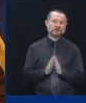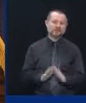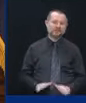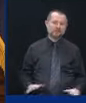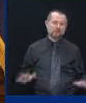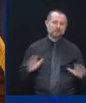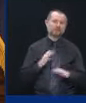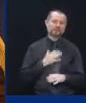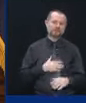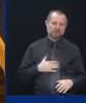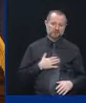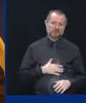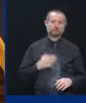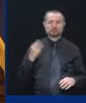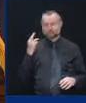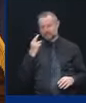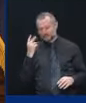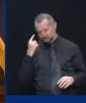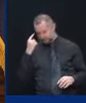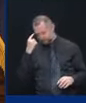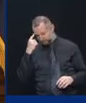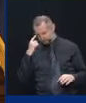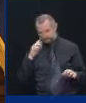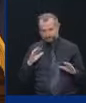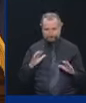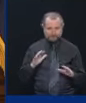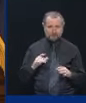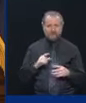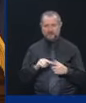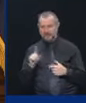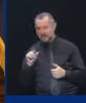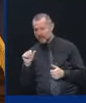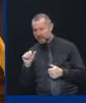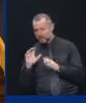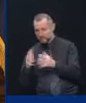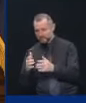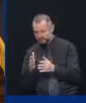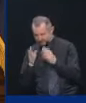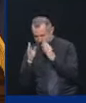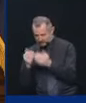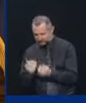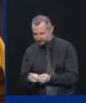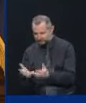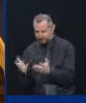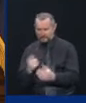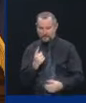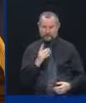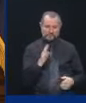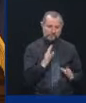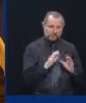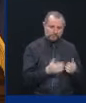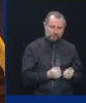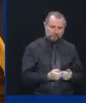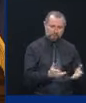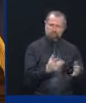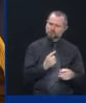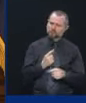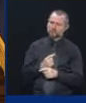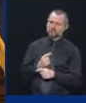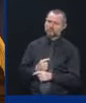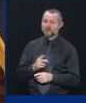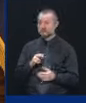in prioritization, and I feel good defending the prioritization. People in nursing